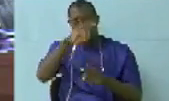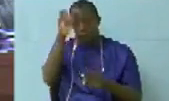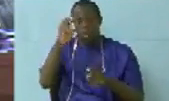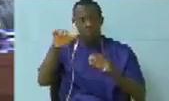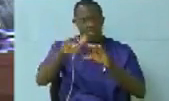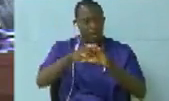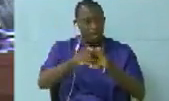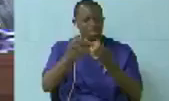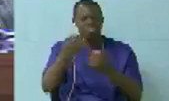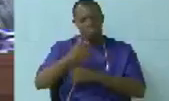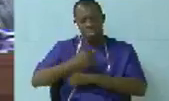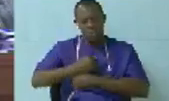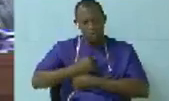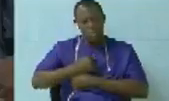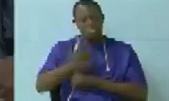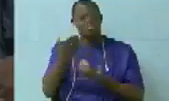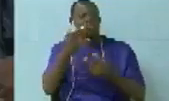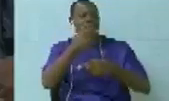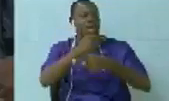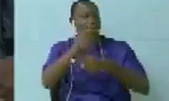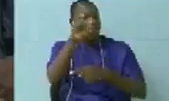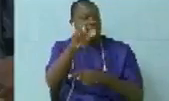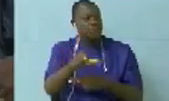as well as civilians.